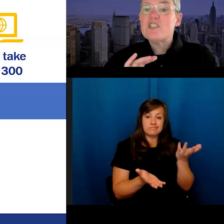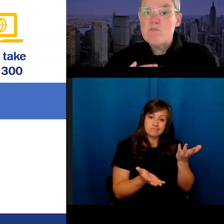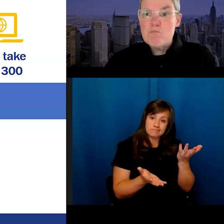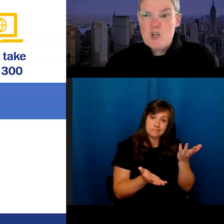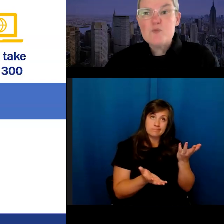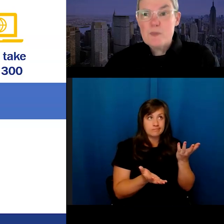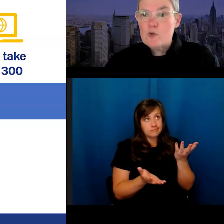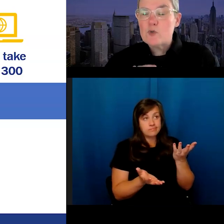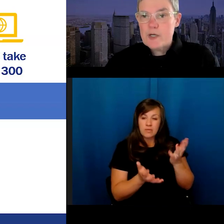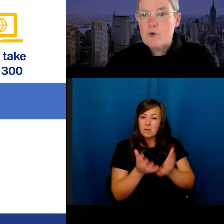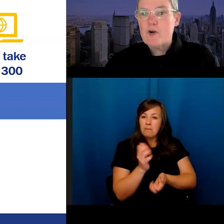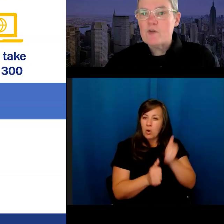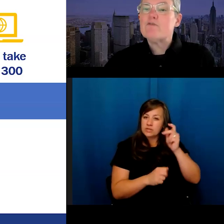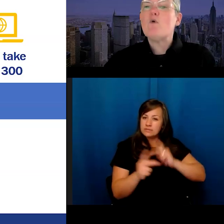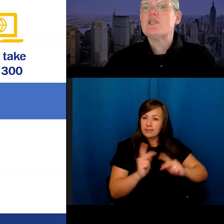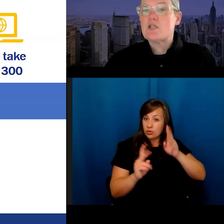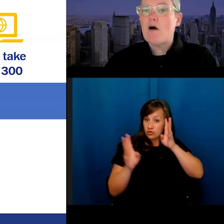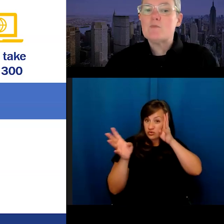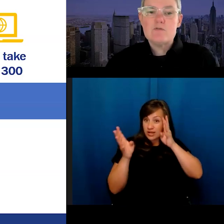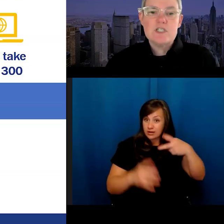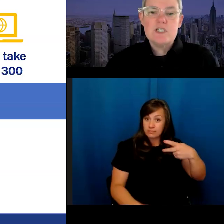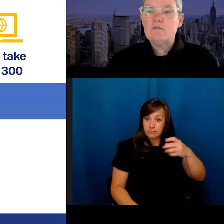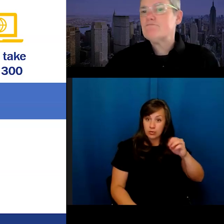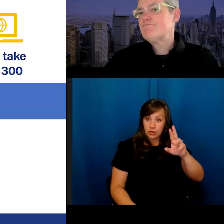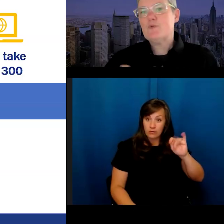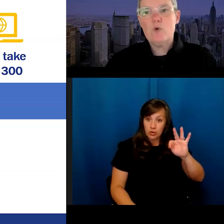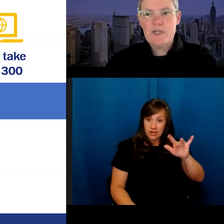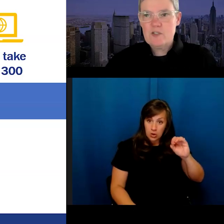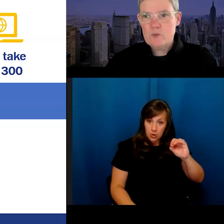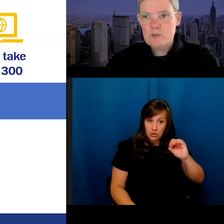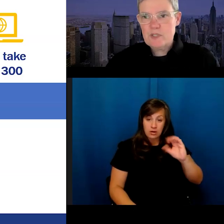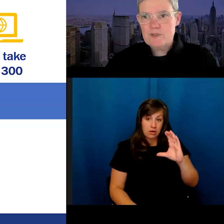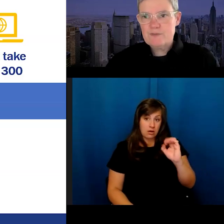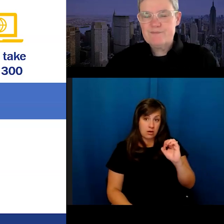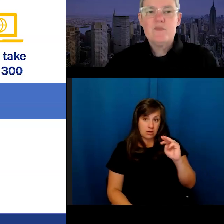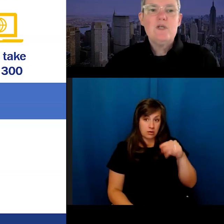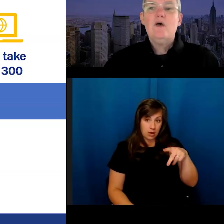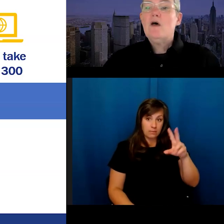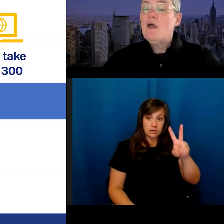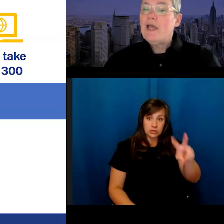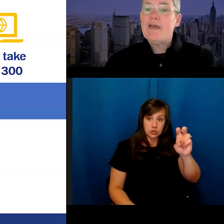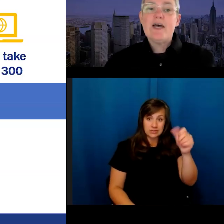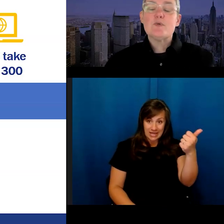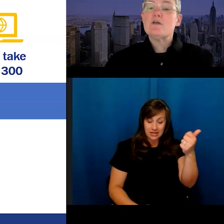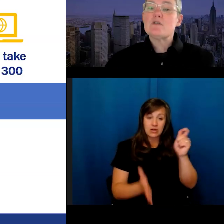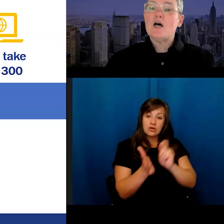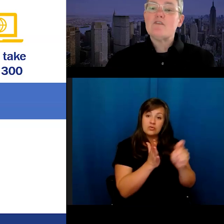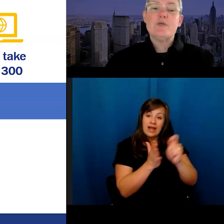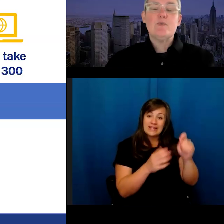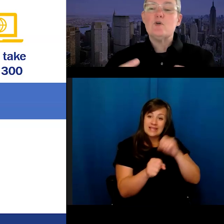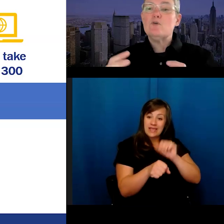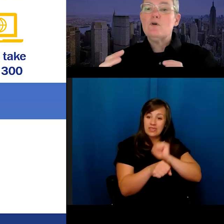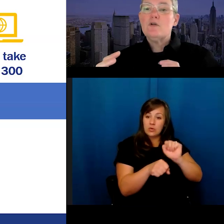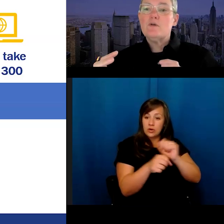the course that most people create a portfolio for is COM 210, Writing in the Workplace. And that's because a